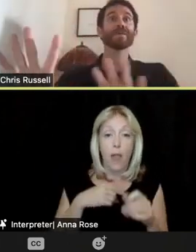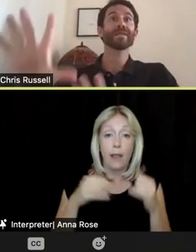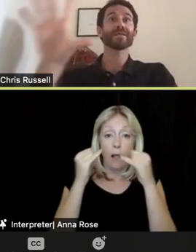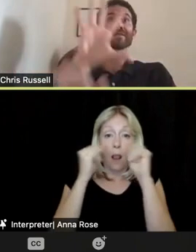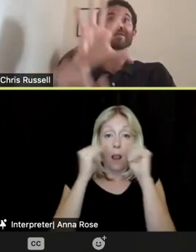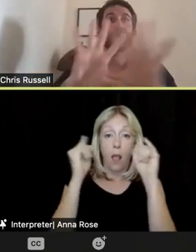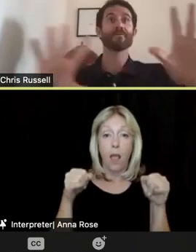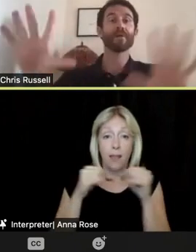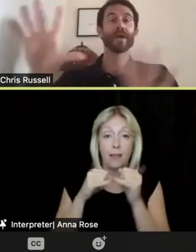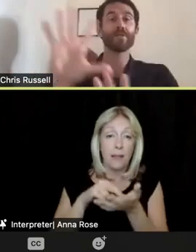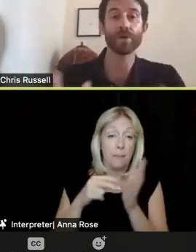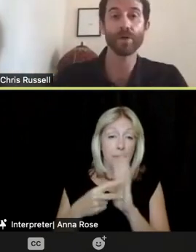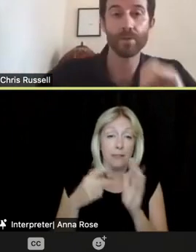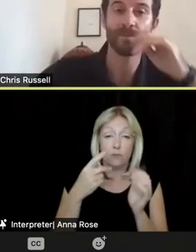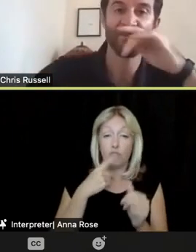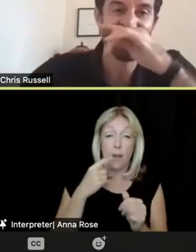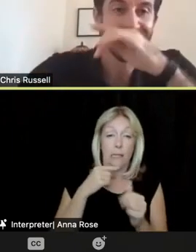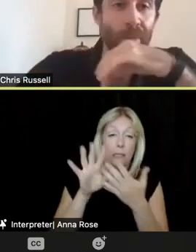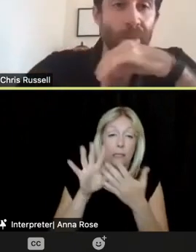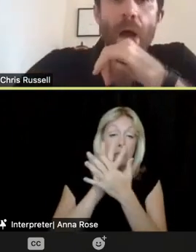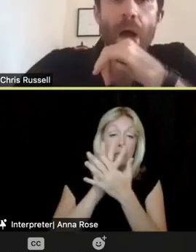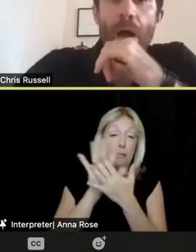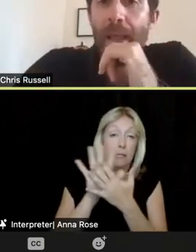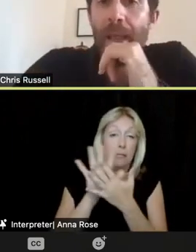all we really see is this kind of red blur.